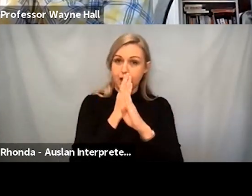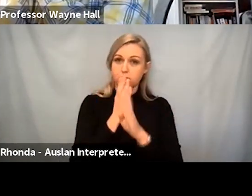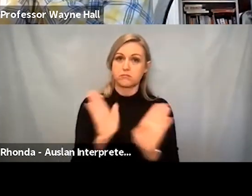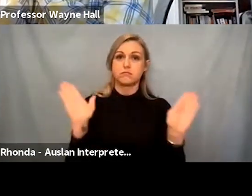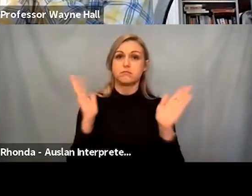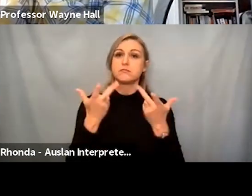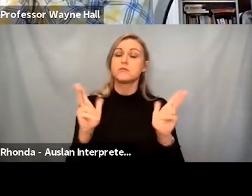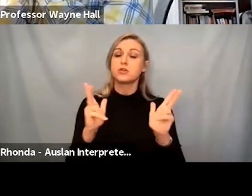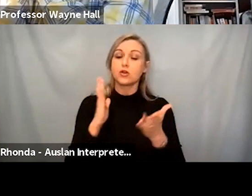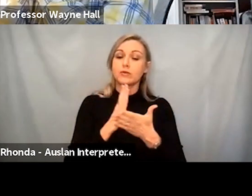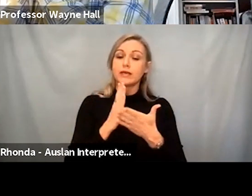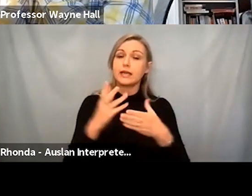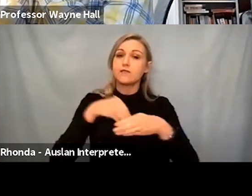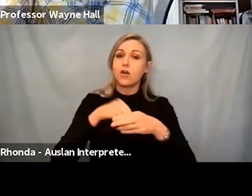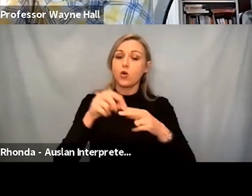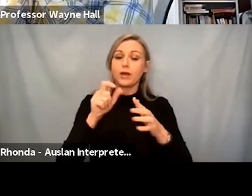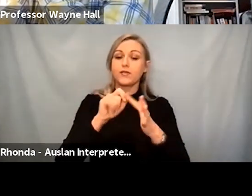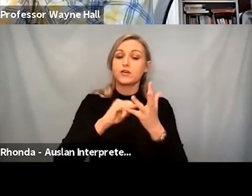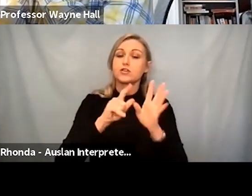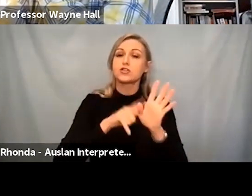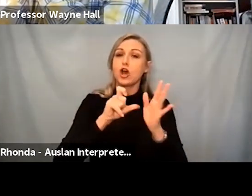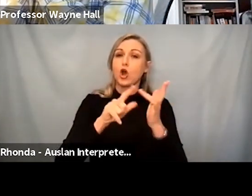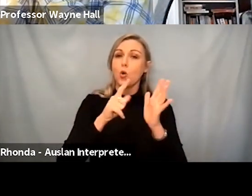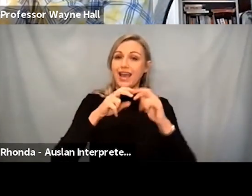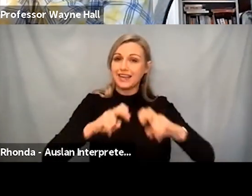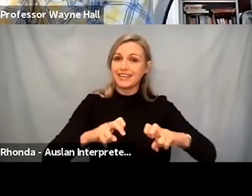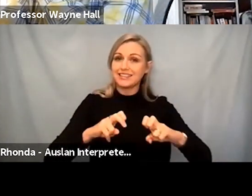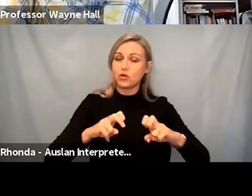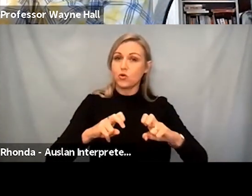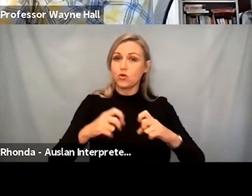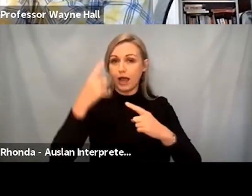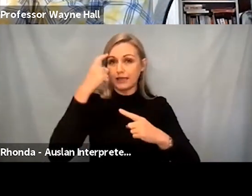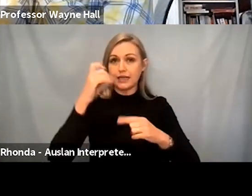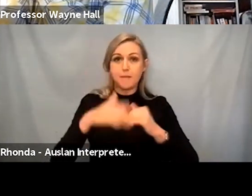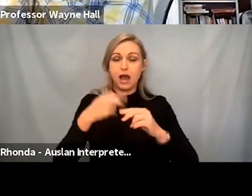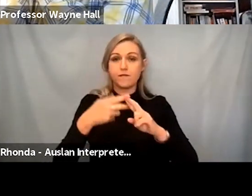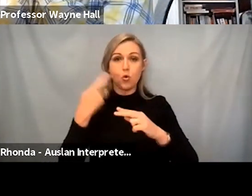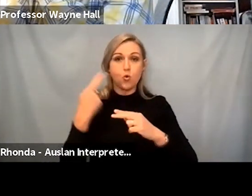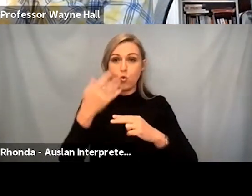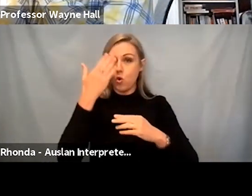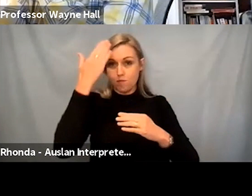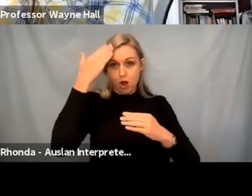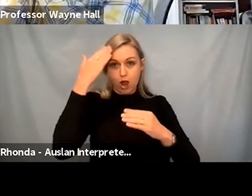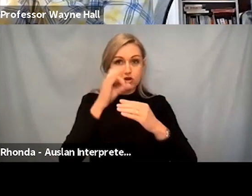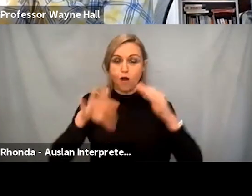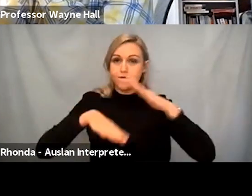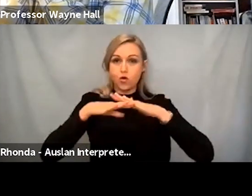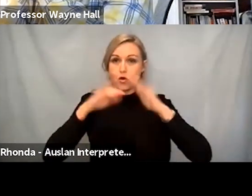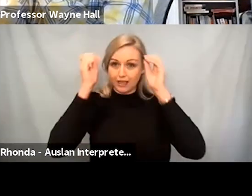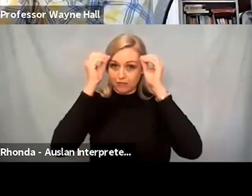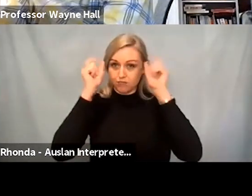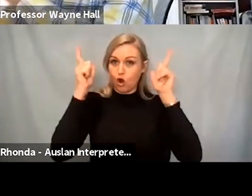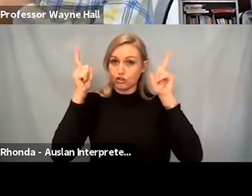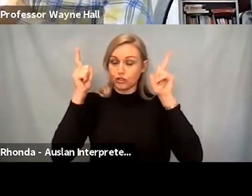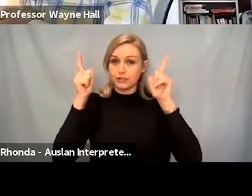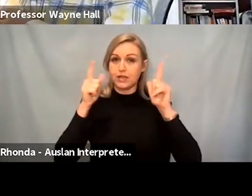speaks to psychoanalytic principles in terms of aspects of mind that aren't fully conscious. And these are drugs that can